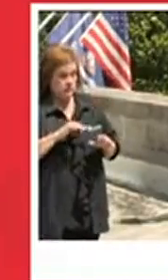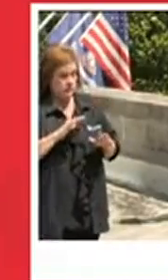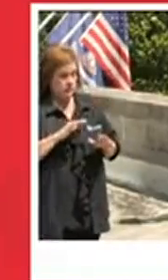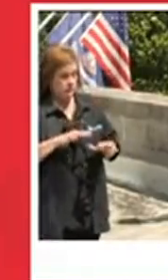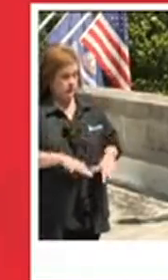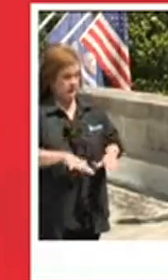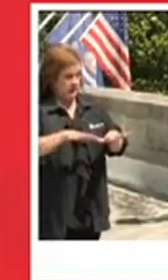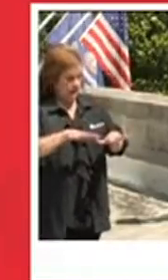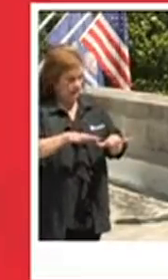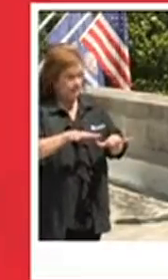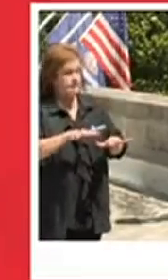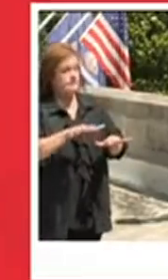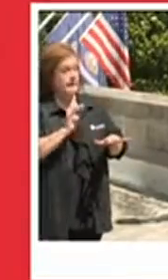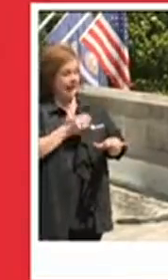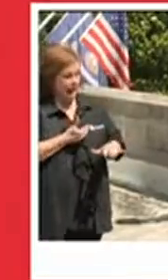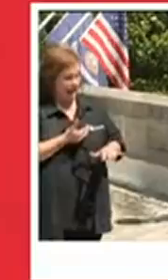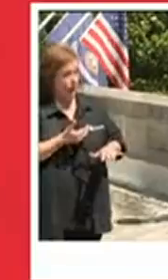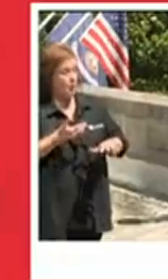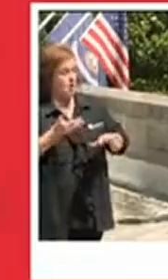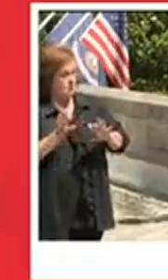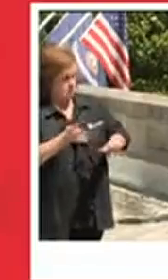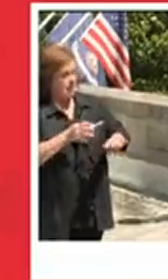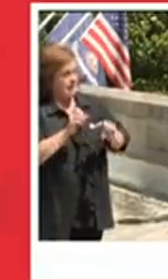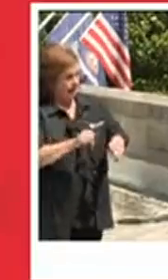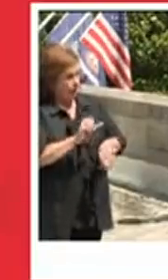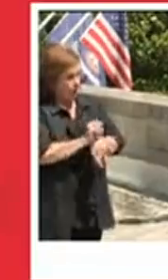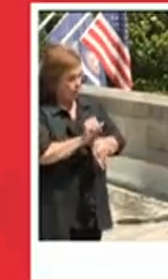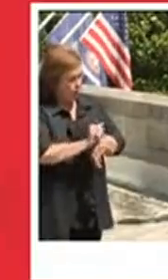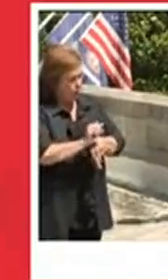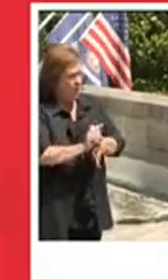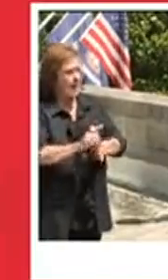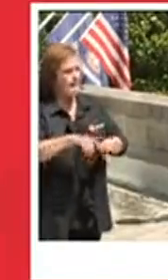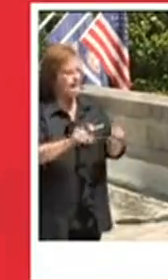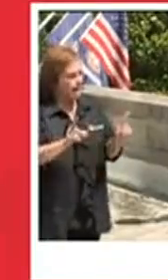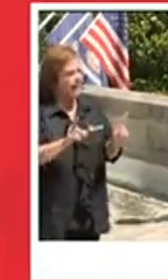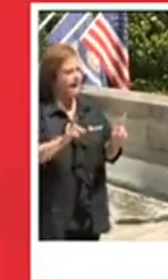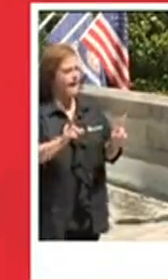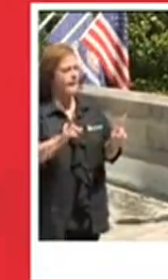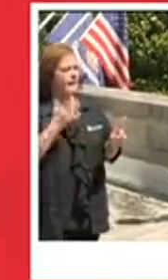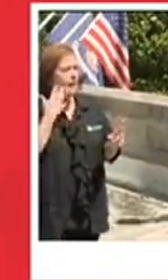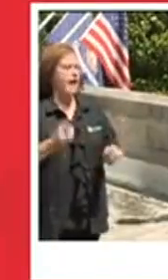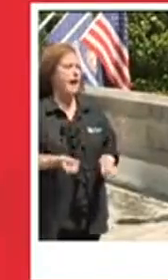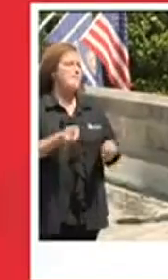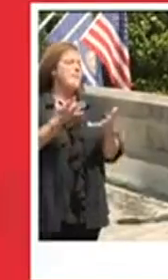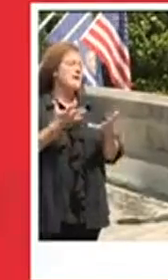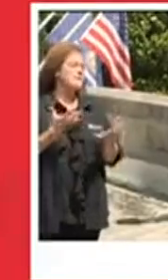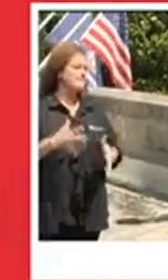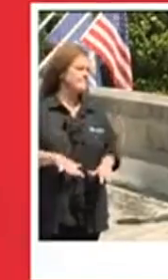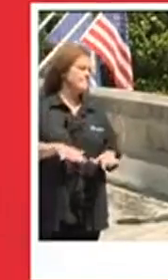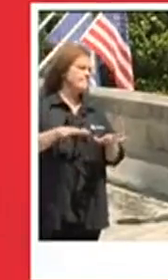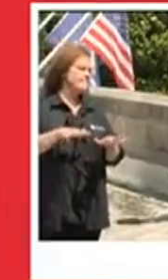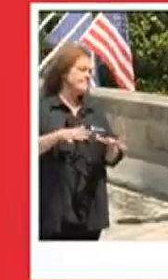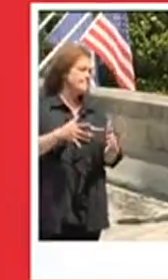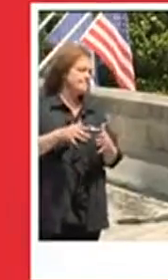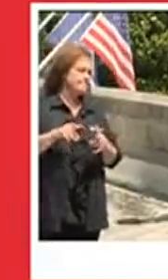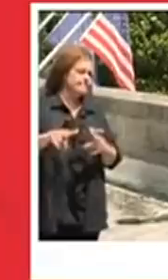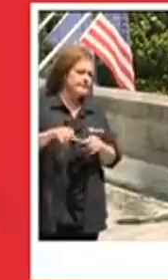has limits. Capacity and age will play a major factor in how we